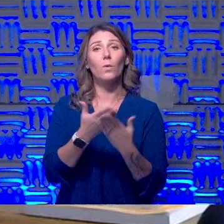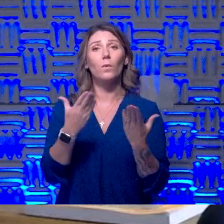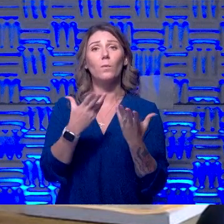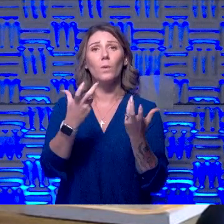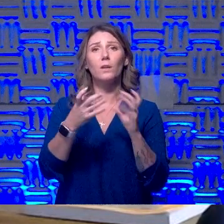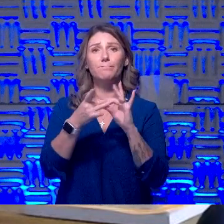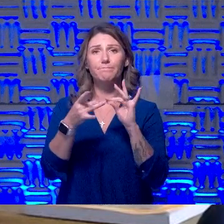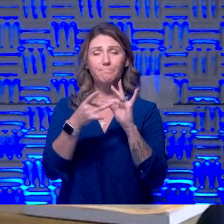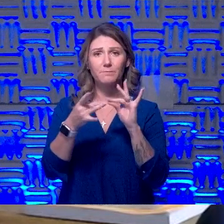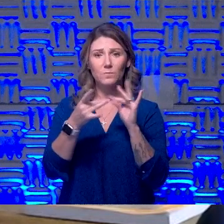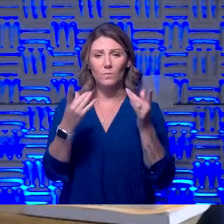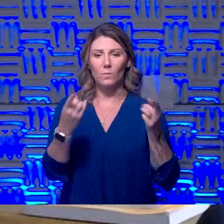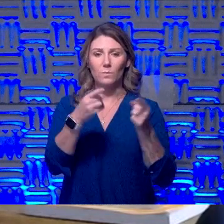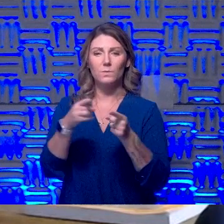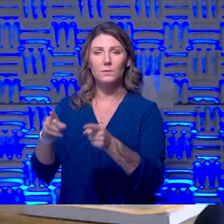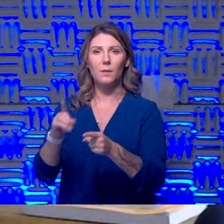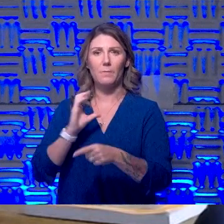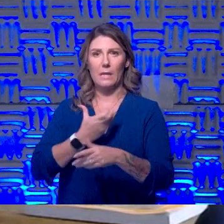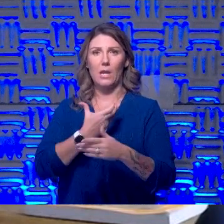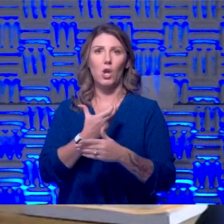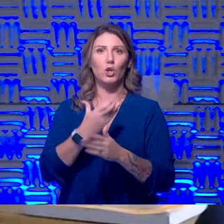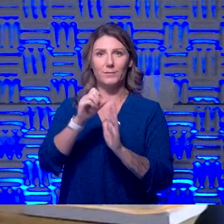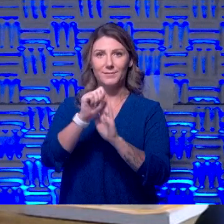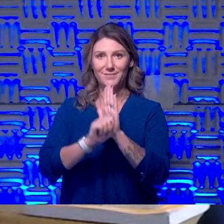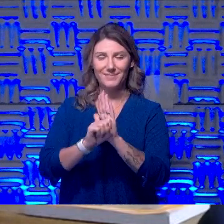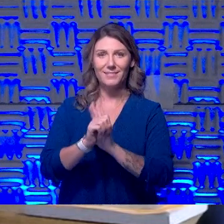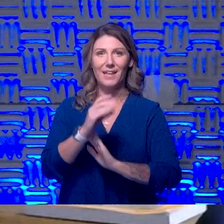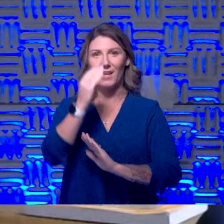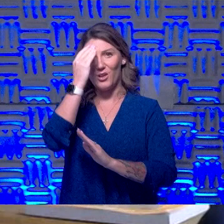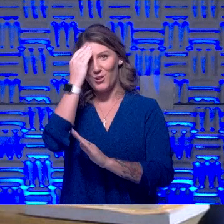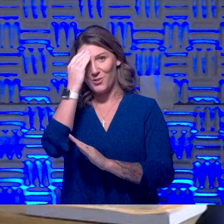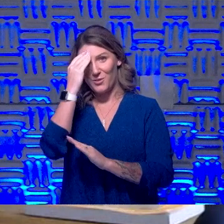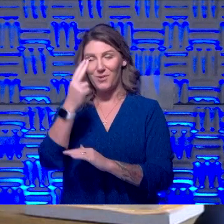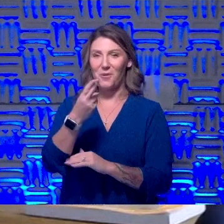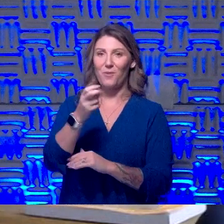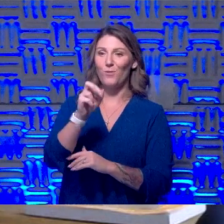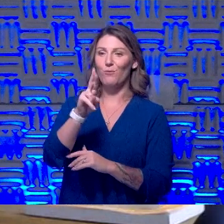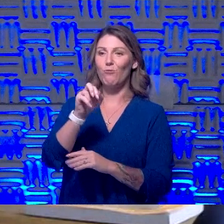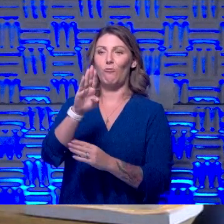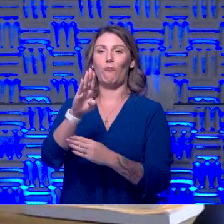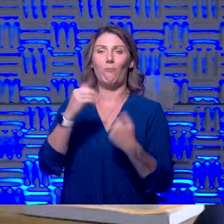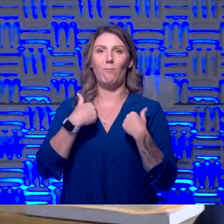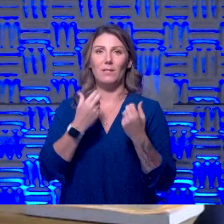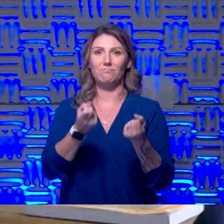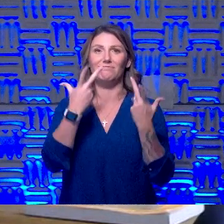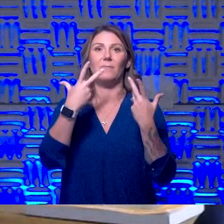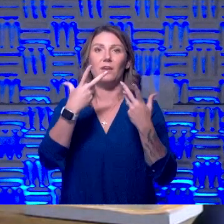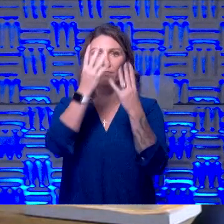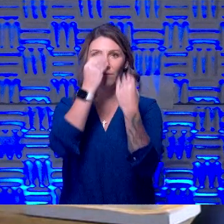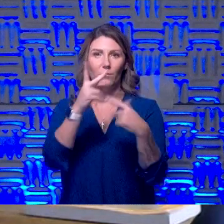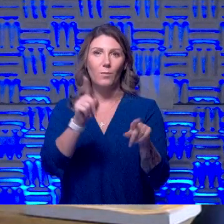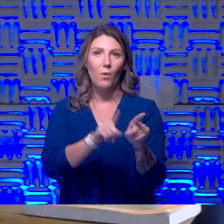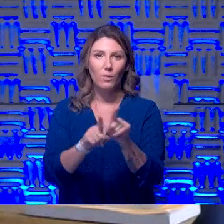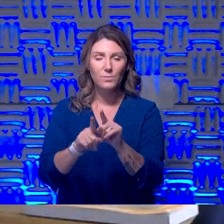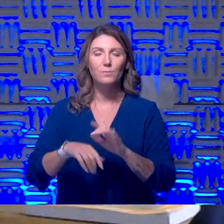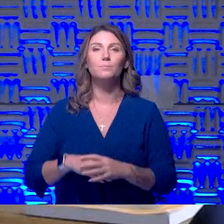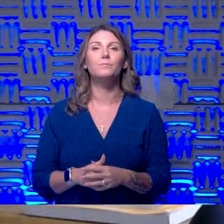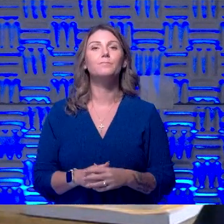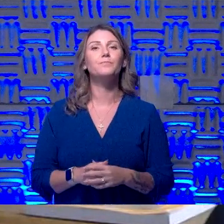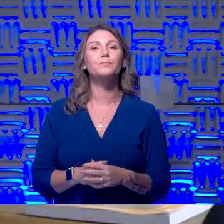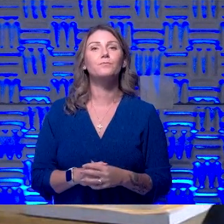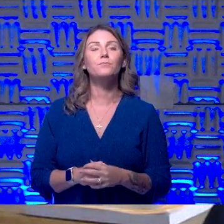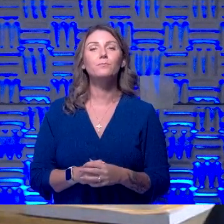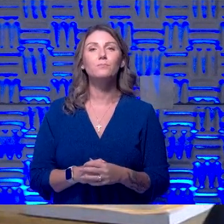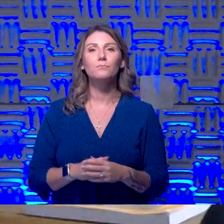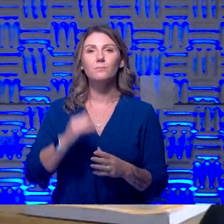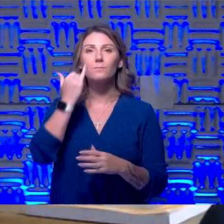about what's happening in our state, and because I know Herb's got lots of information as well. If